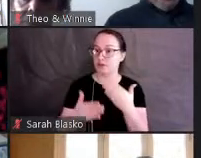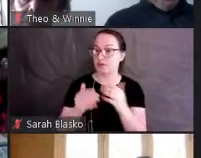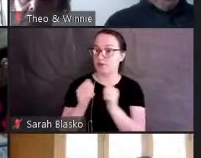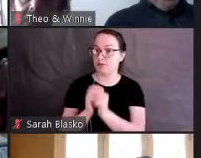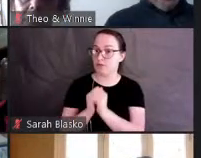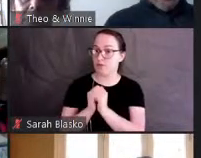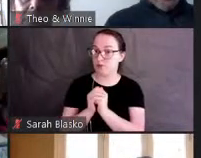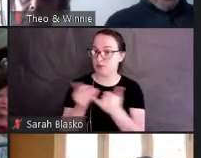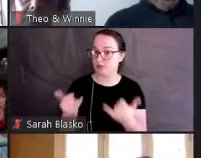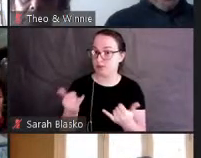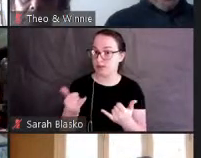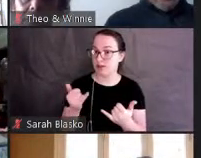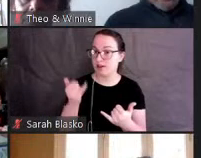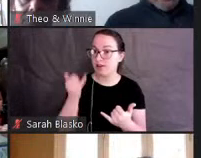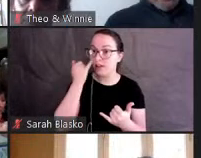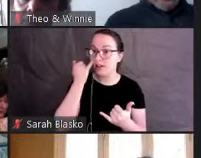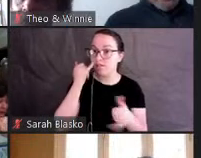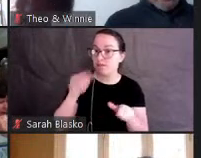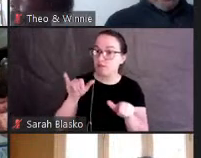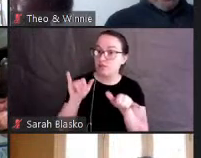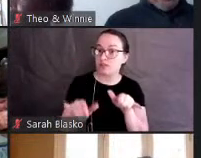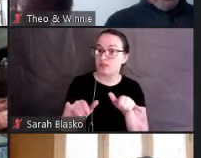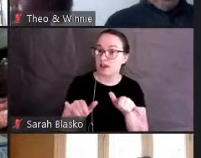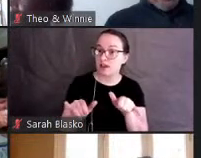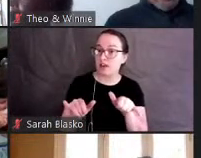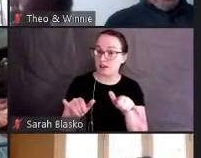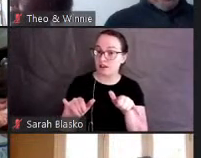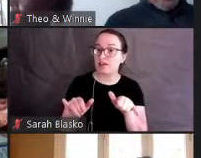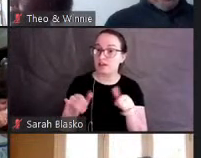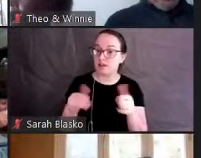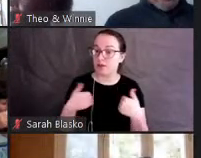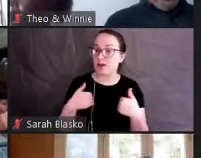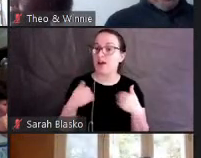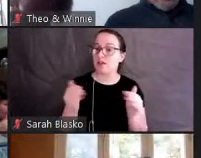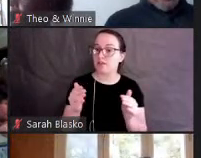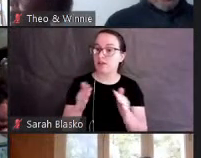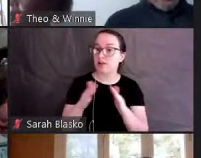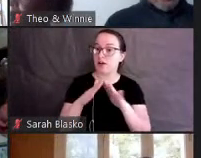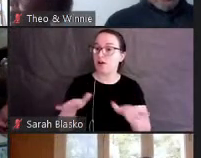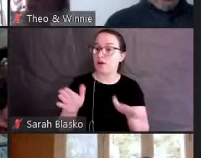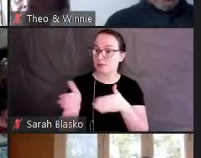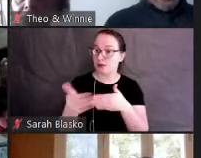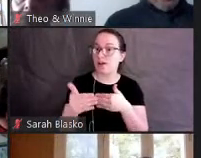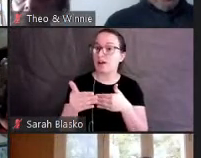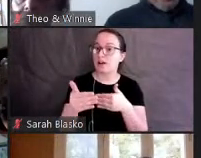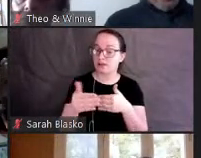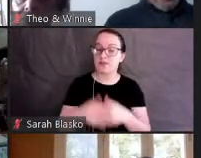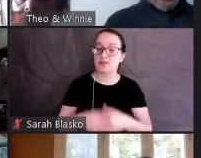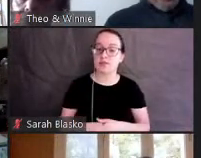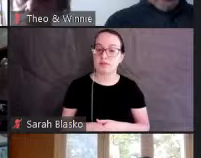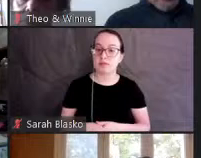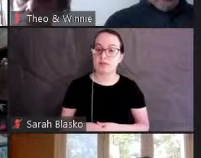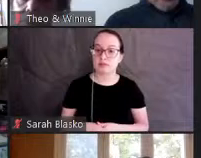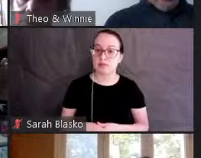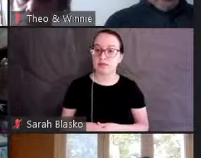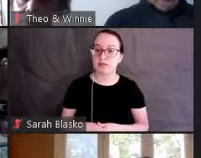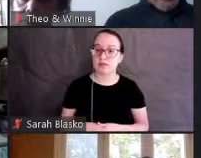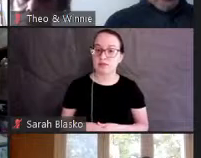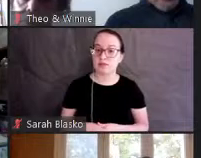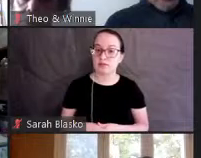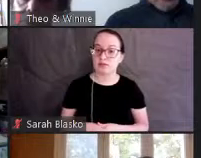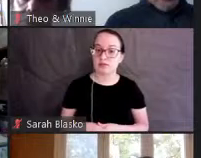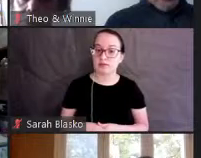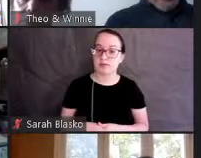stick around, there'll be some time for breakout room and fellowship where you can talk about the sermon and get some laughs or